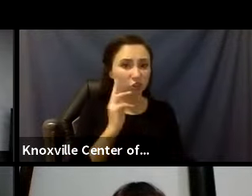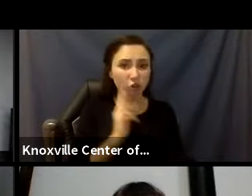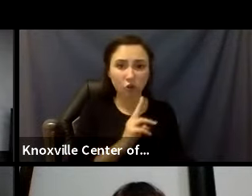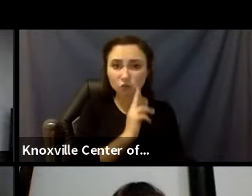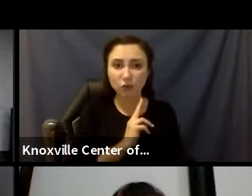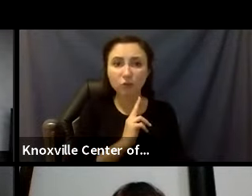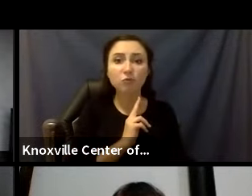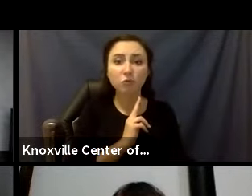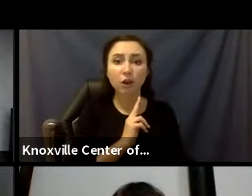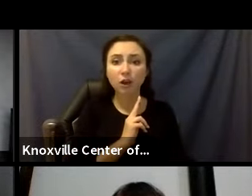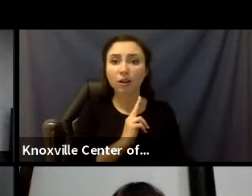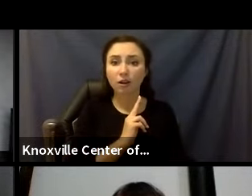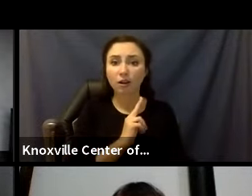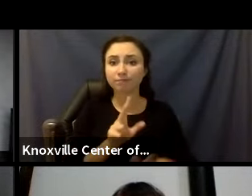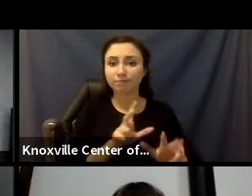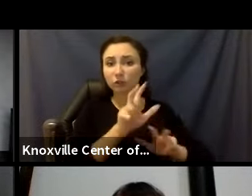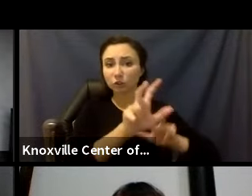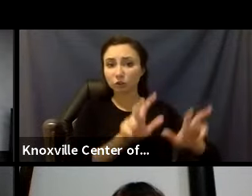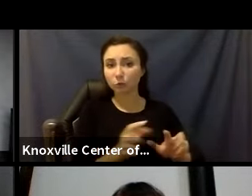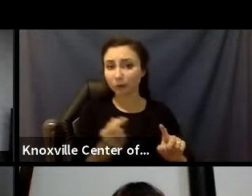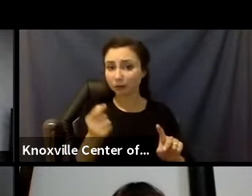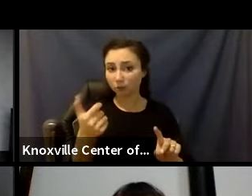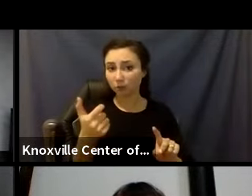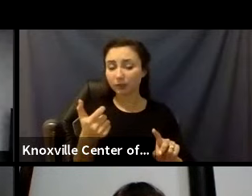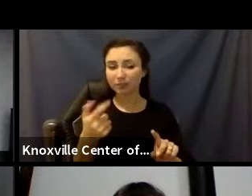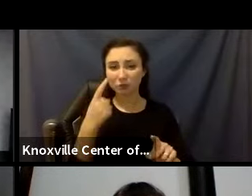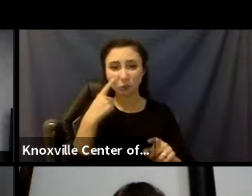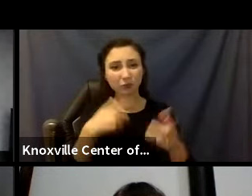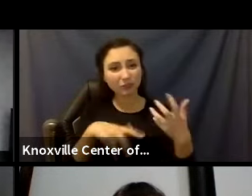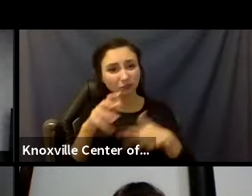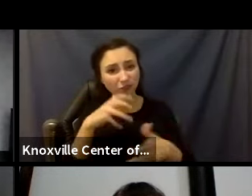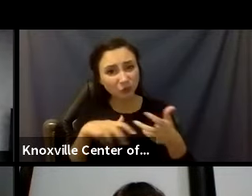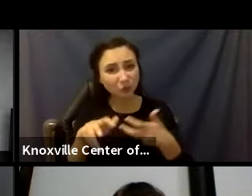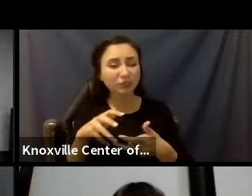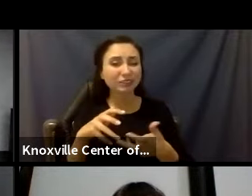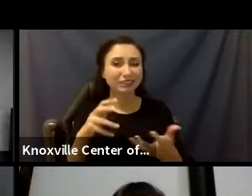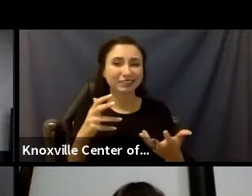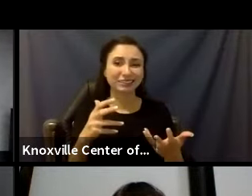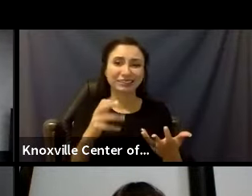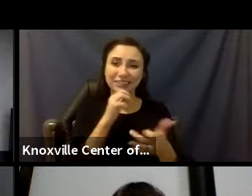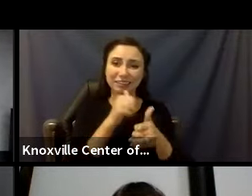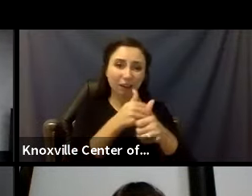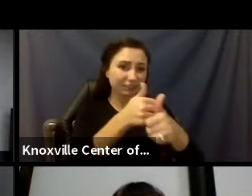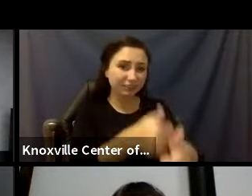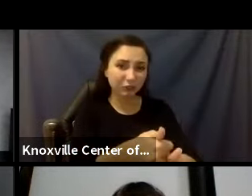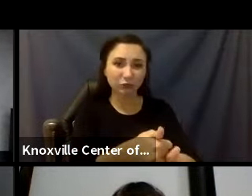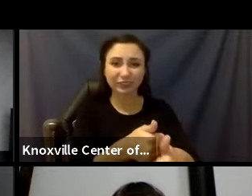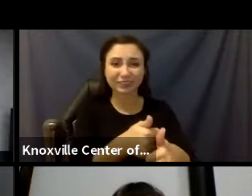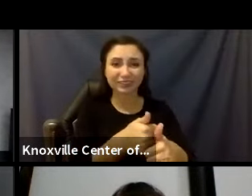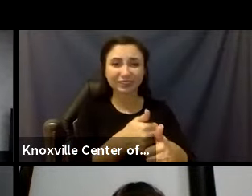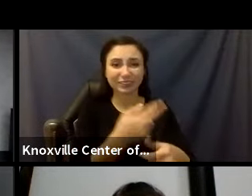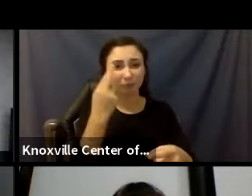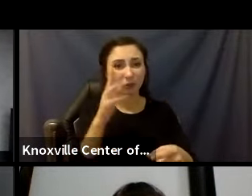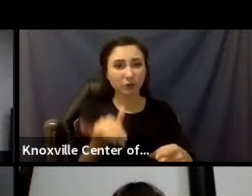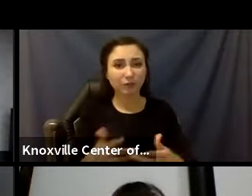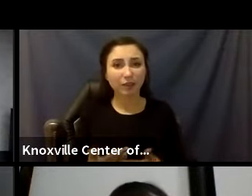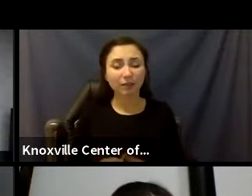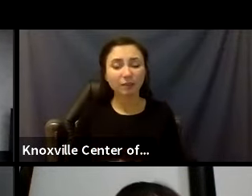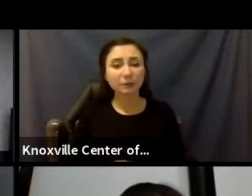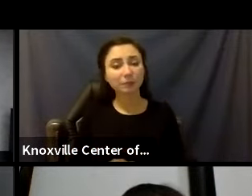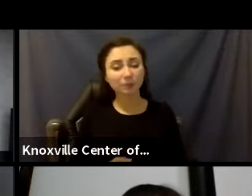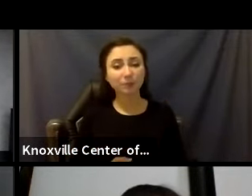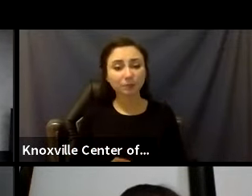it's contributing to a little bit of confusion and non-adherence because of that. And so